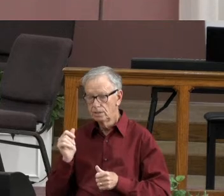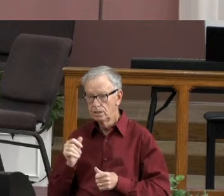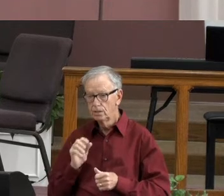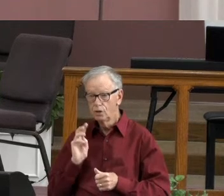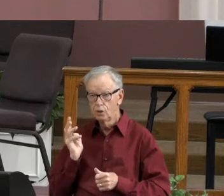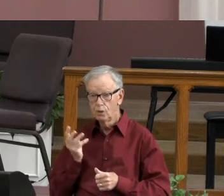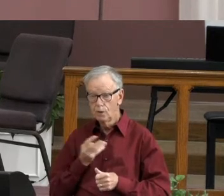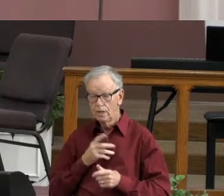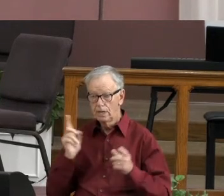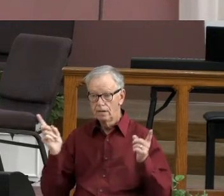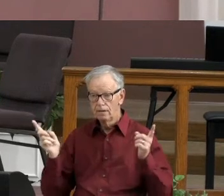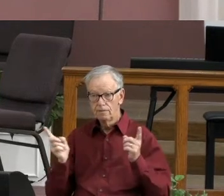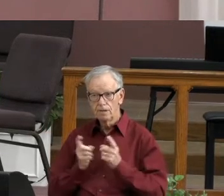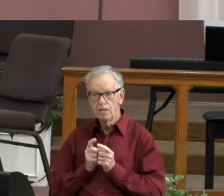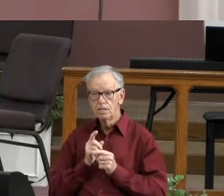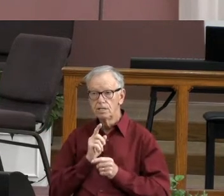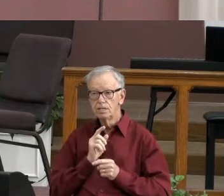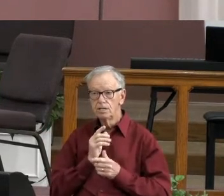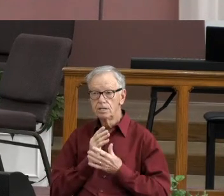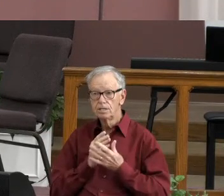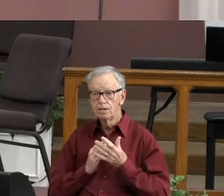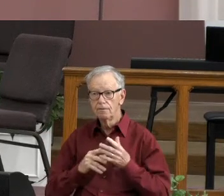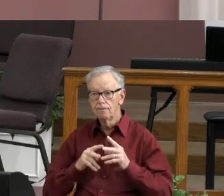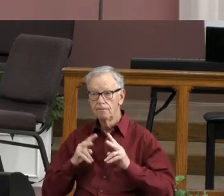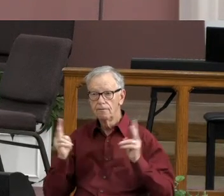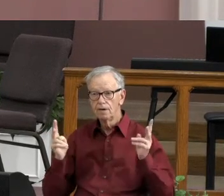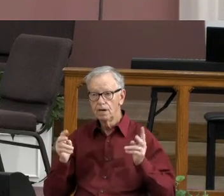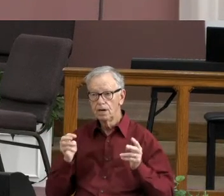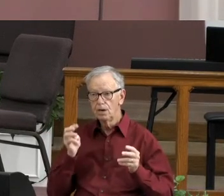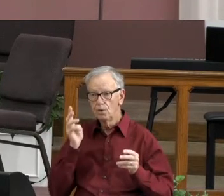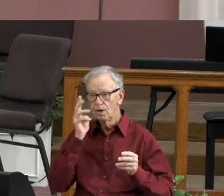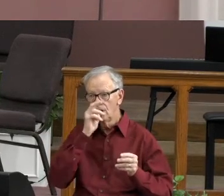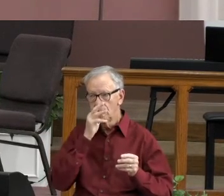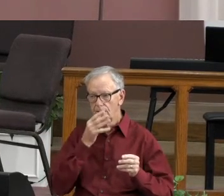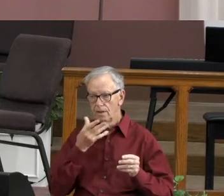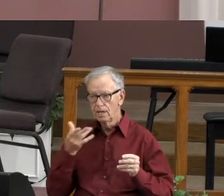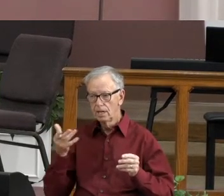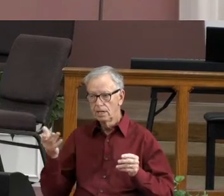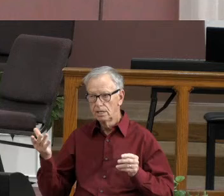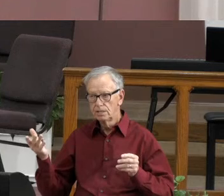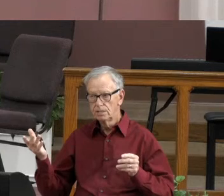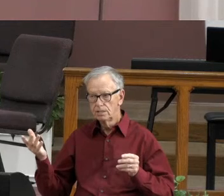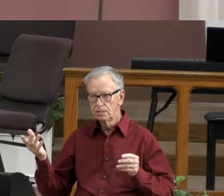We have faced some very unusual things